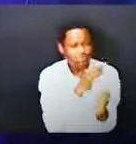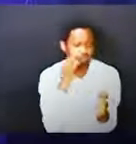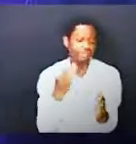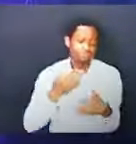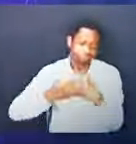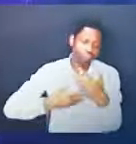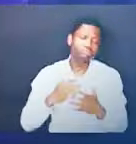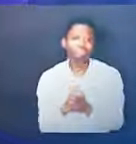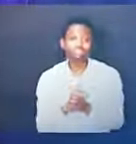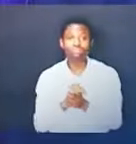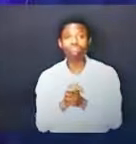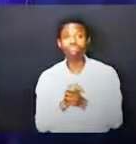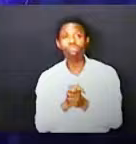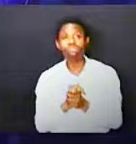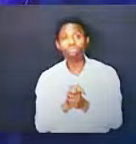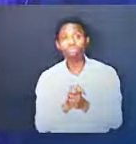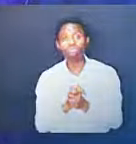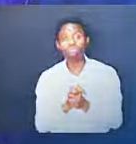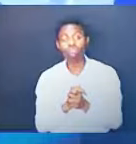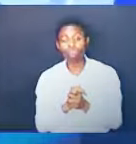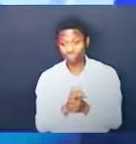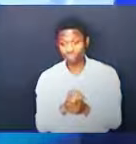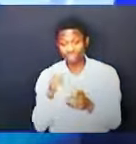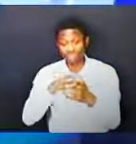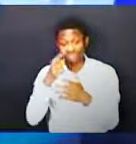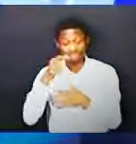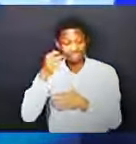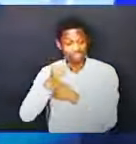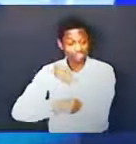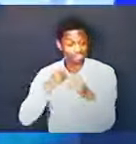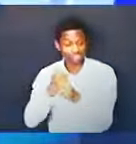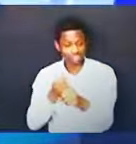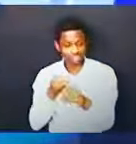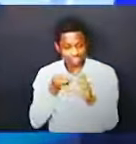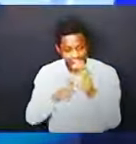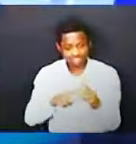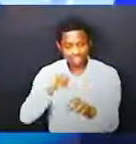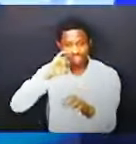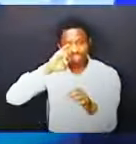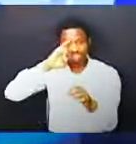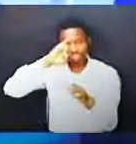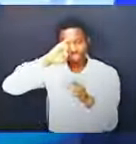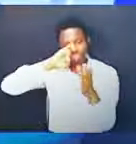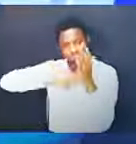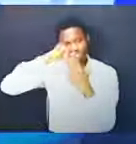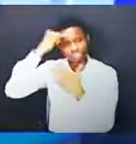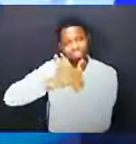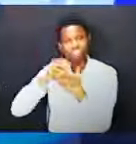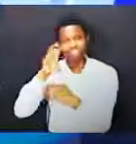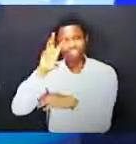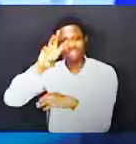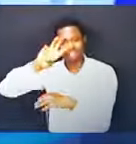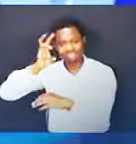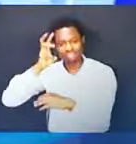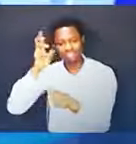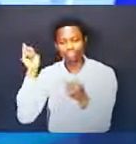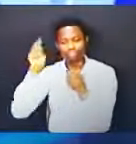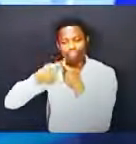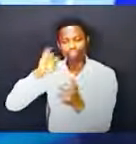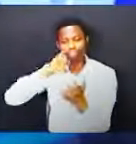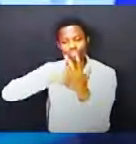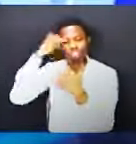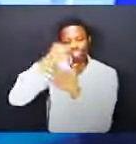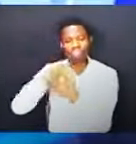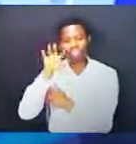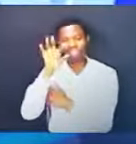In fact, in the coming year, from January 6th to January 19th, these 2 weeks, the